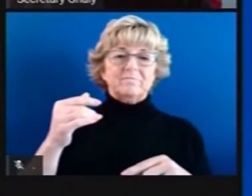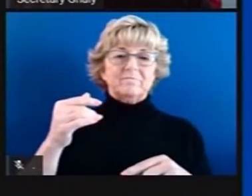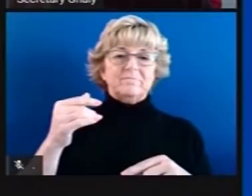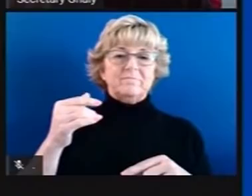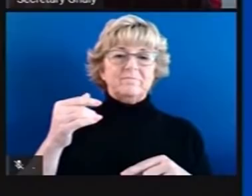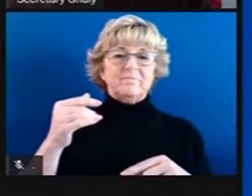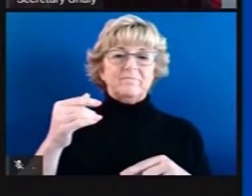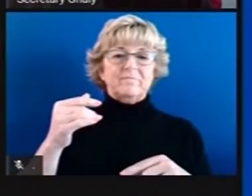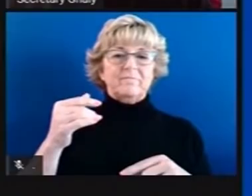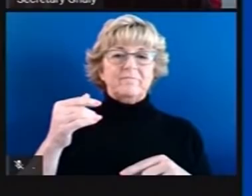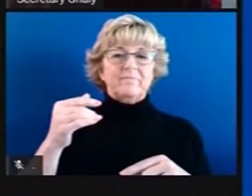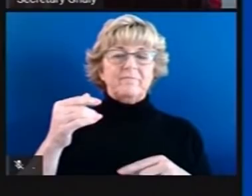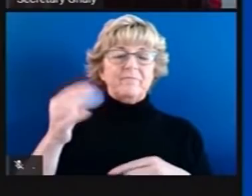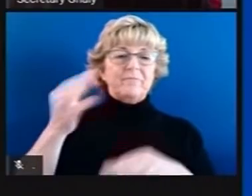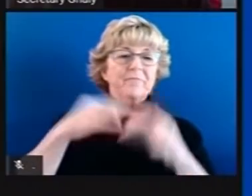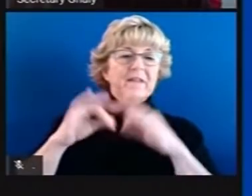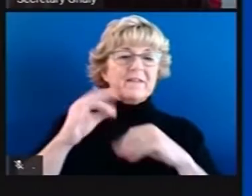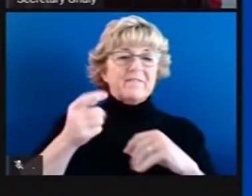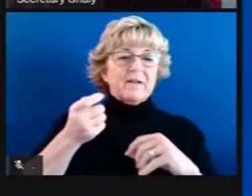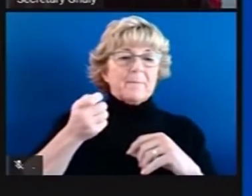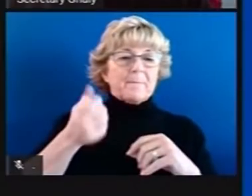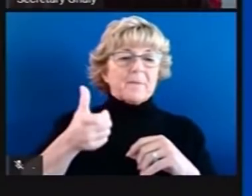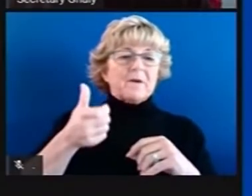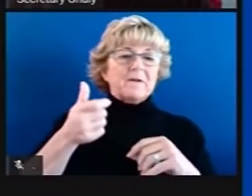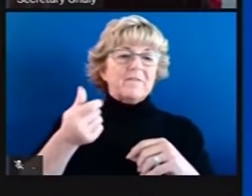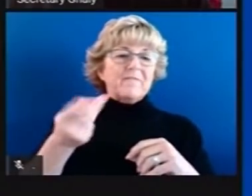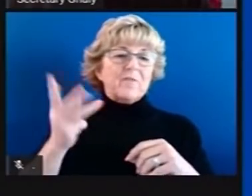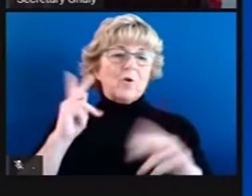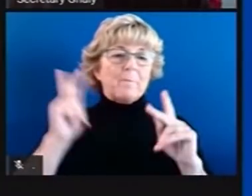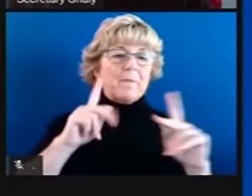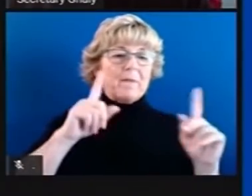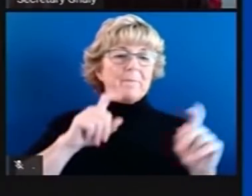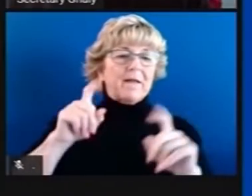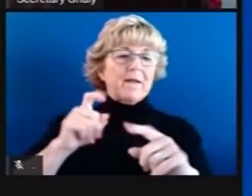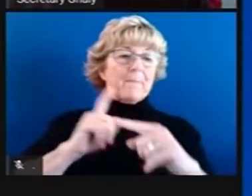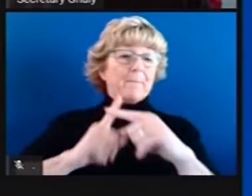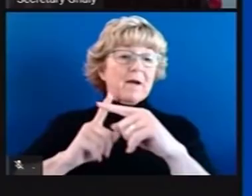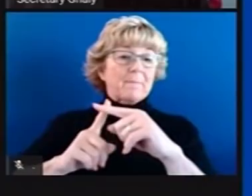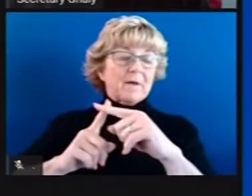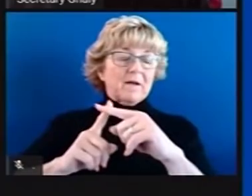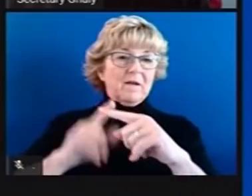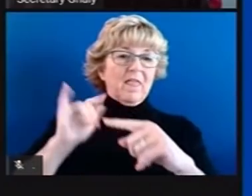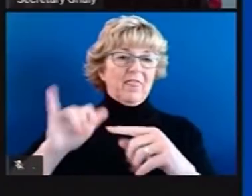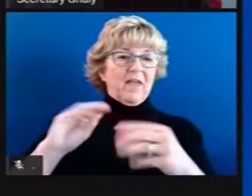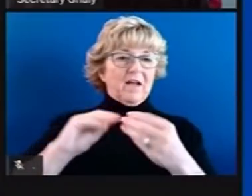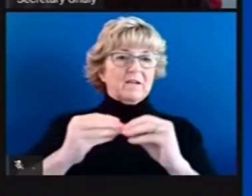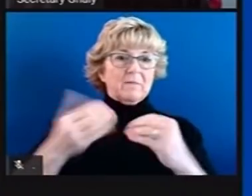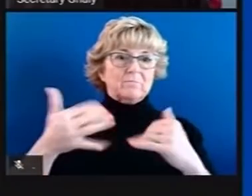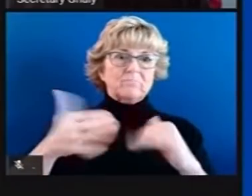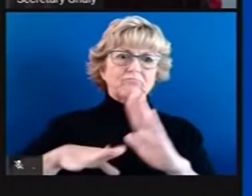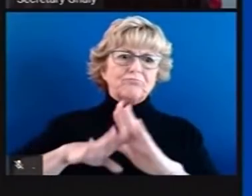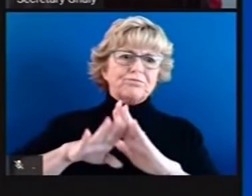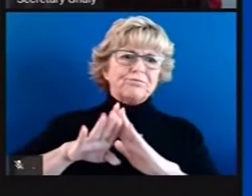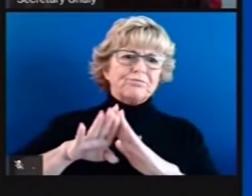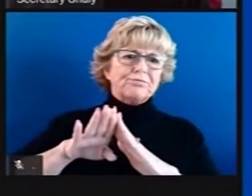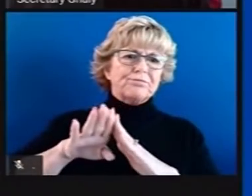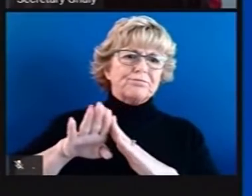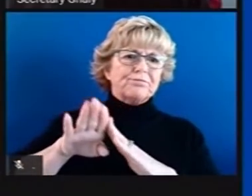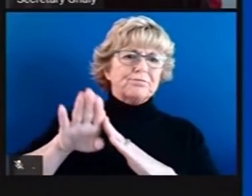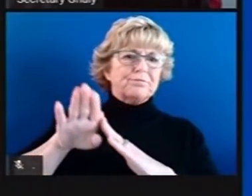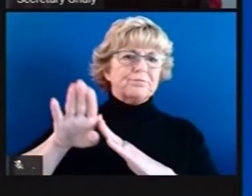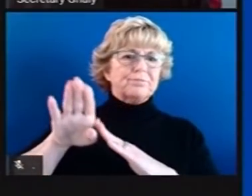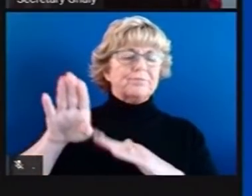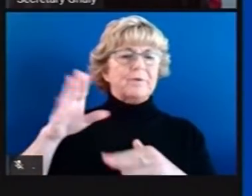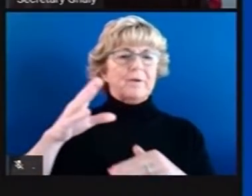just a small number of people who get testing positive, that number is going up. And in fact,